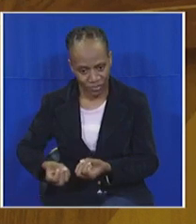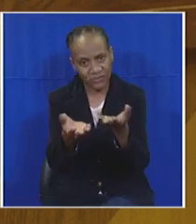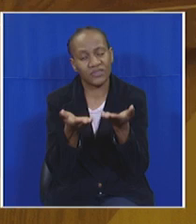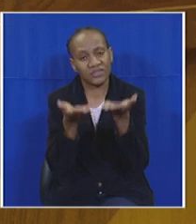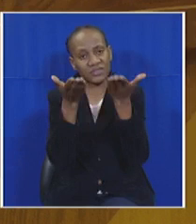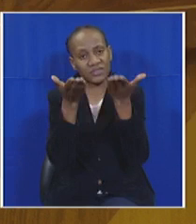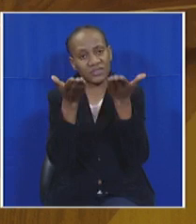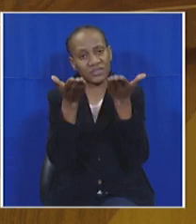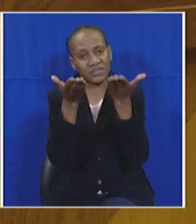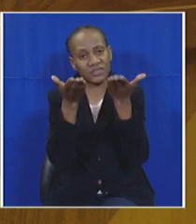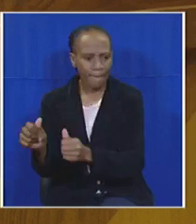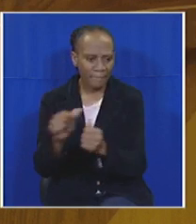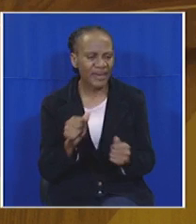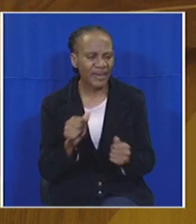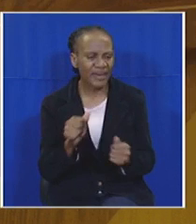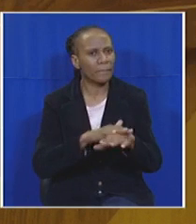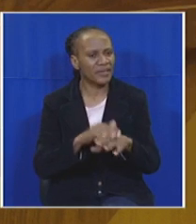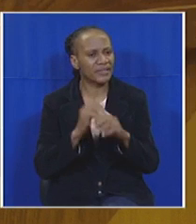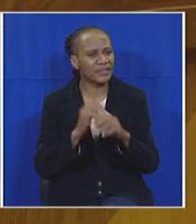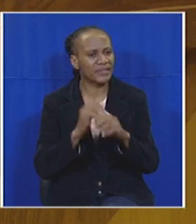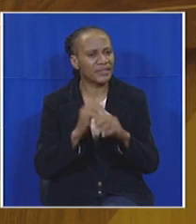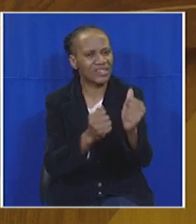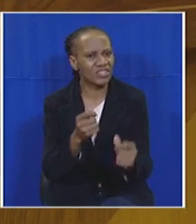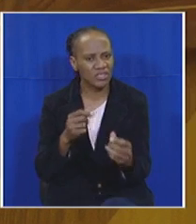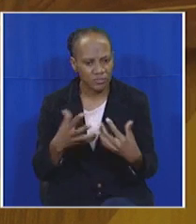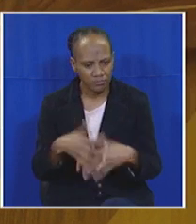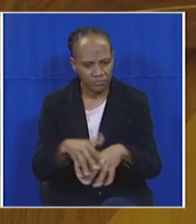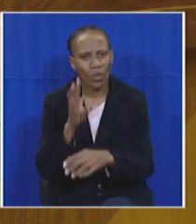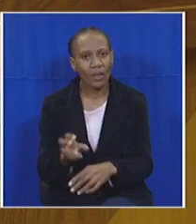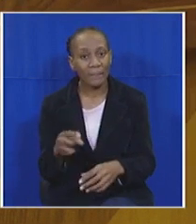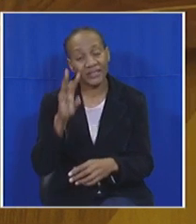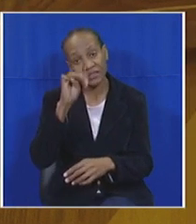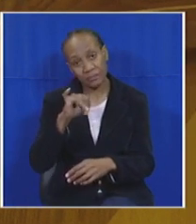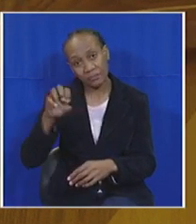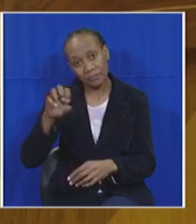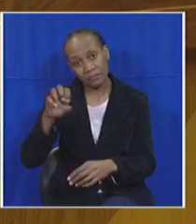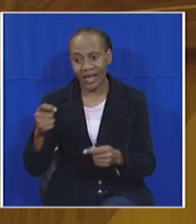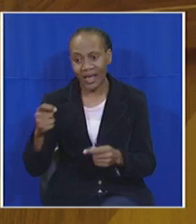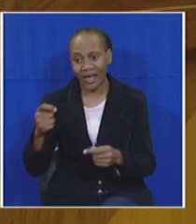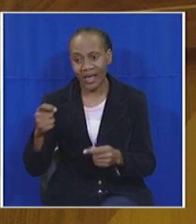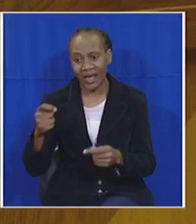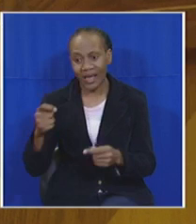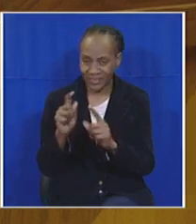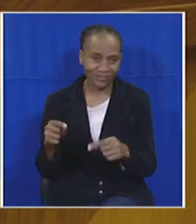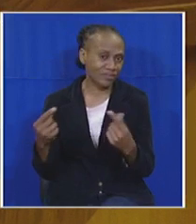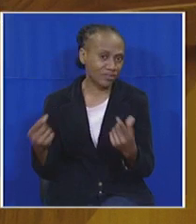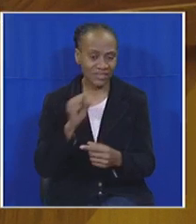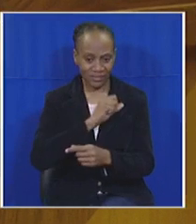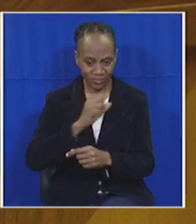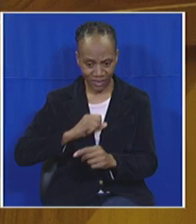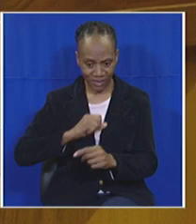with back-to-basis strategy. MISA has poor control in supply chain, weak performance management, and human capacity